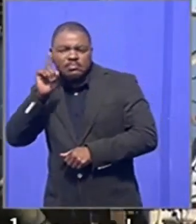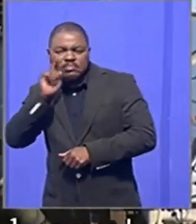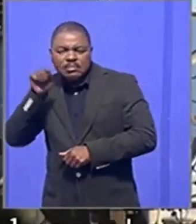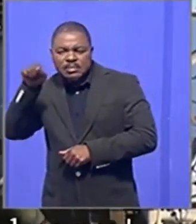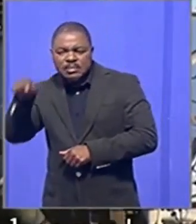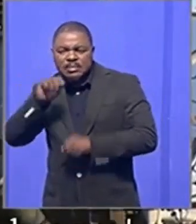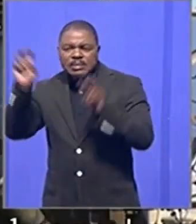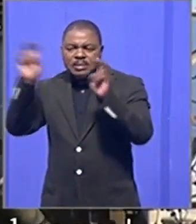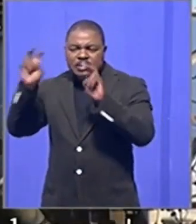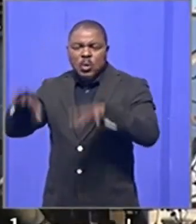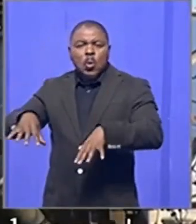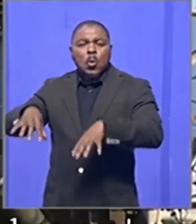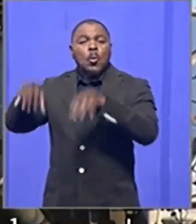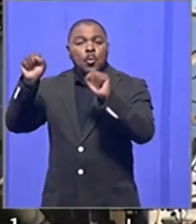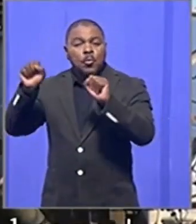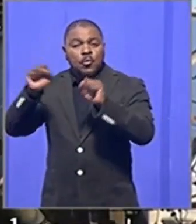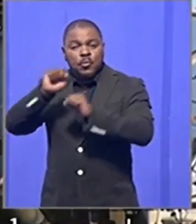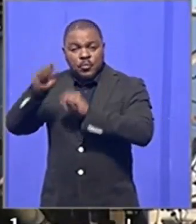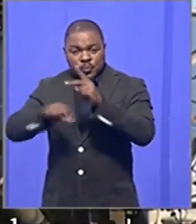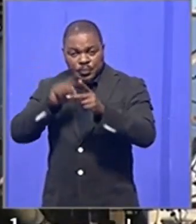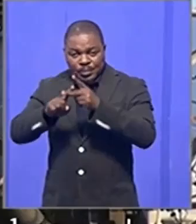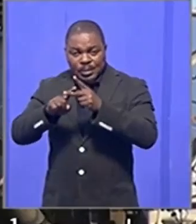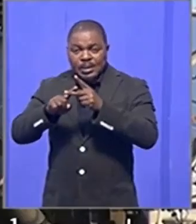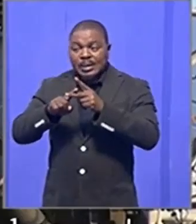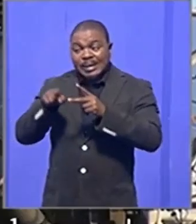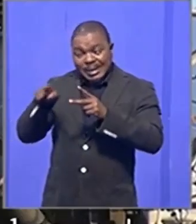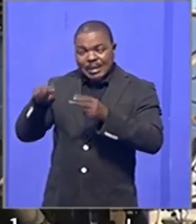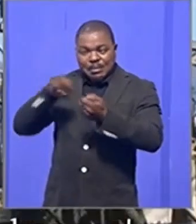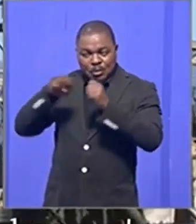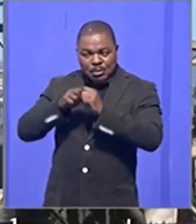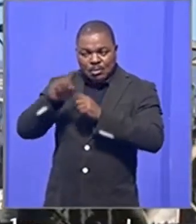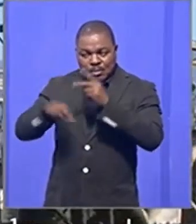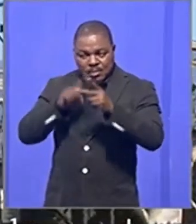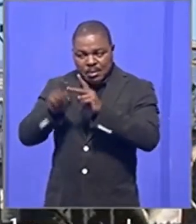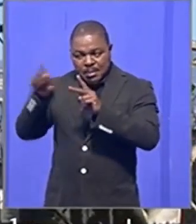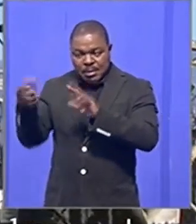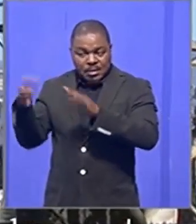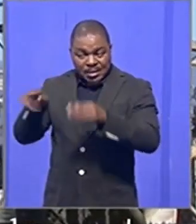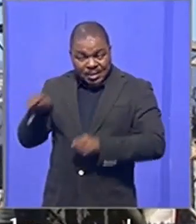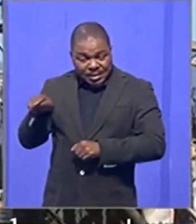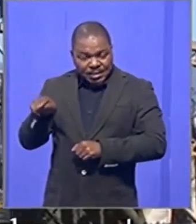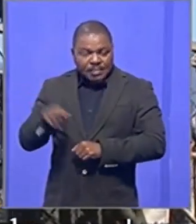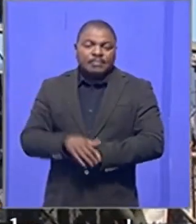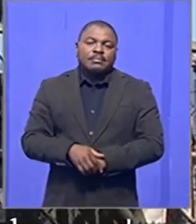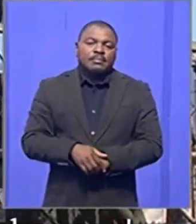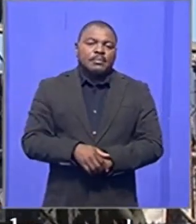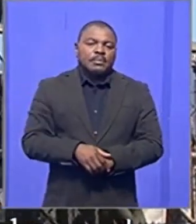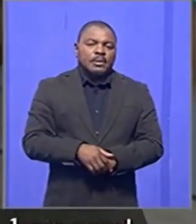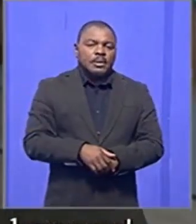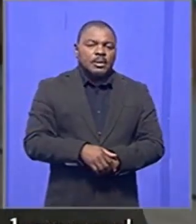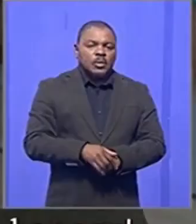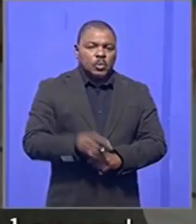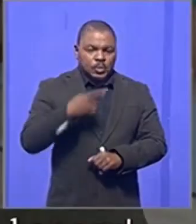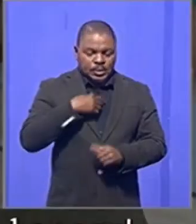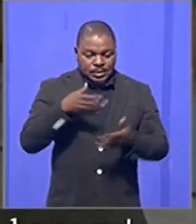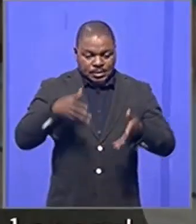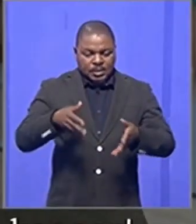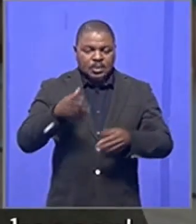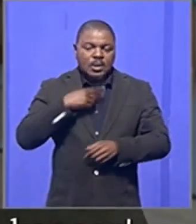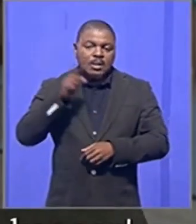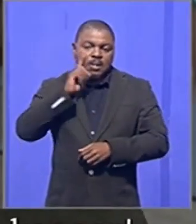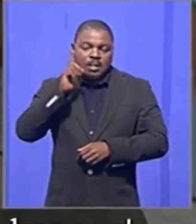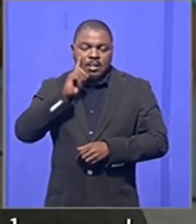ho kgaoha ha phepelo ya motlakase e fela e le sesosa sa lefu. Le mona re santsane re subject le hore diphuputso